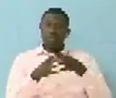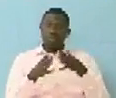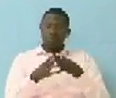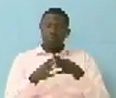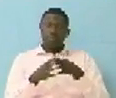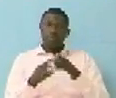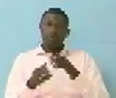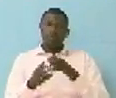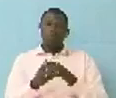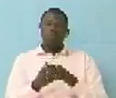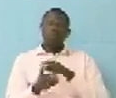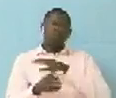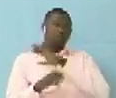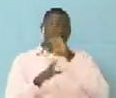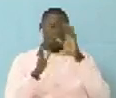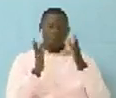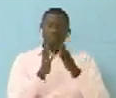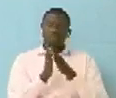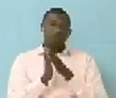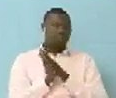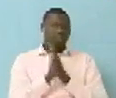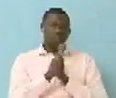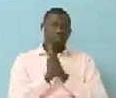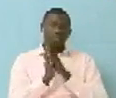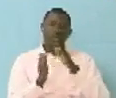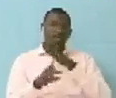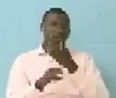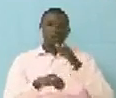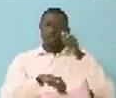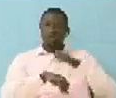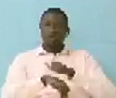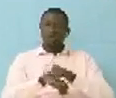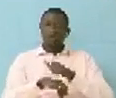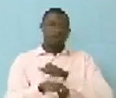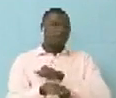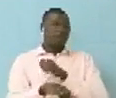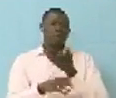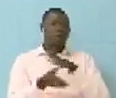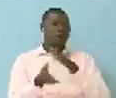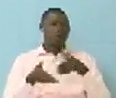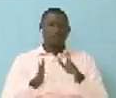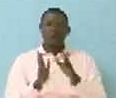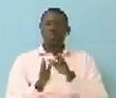were totally against any torture, any form.